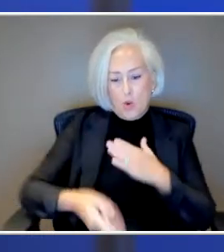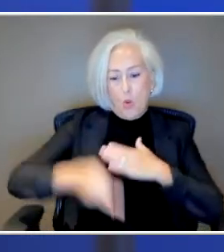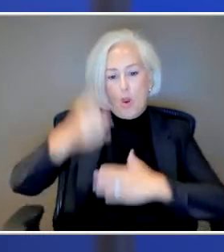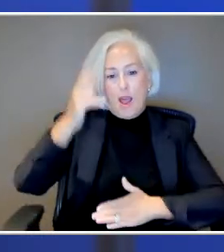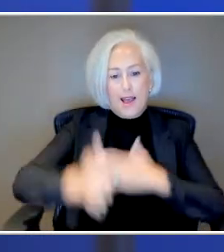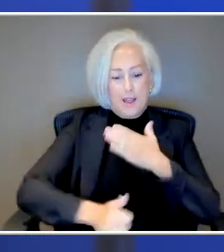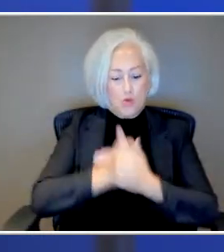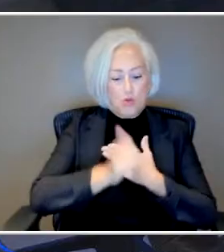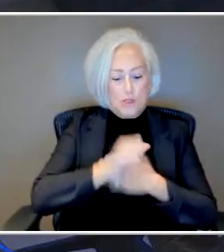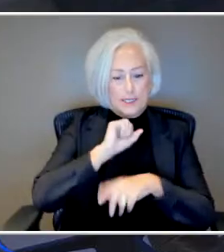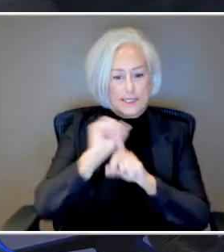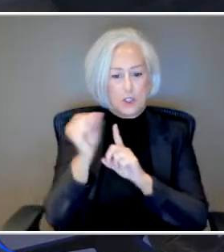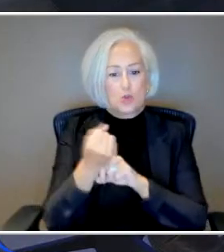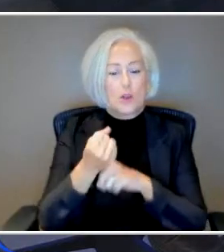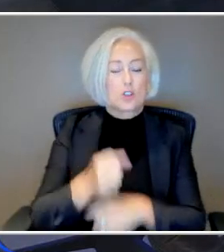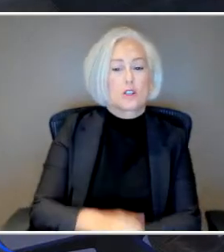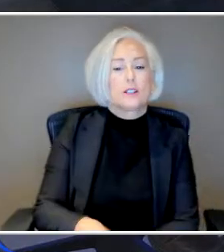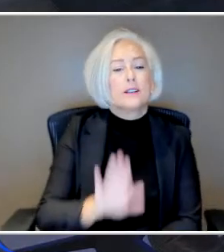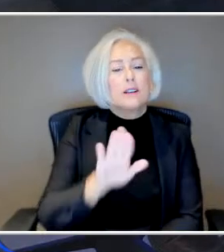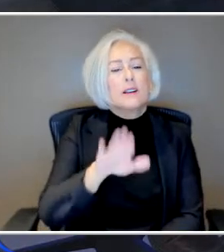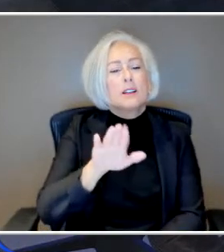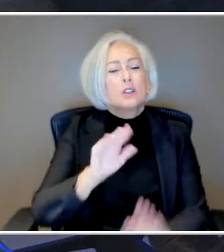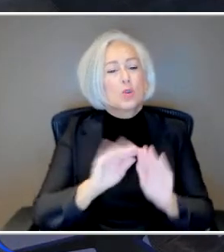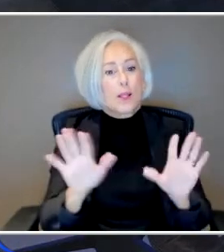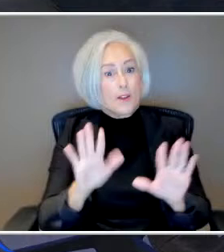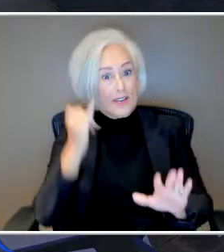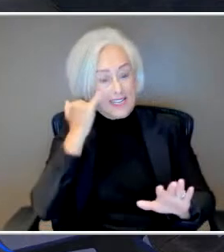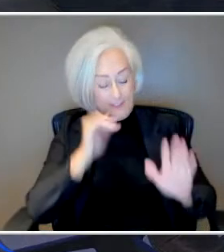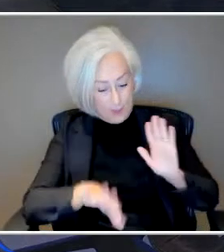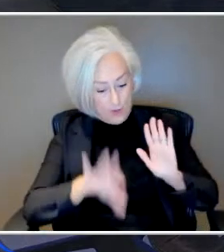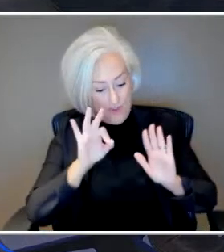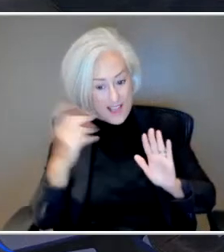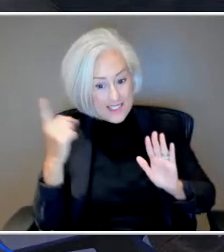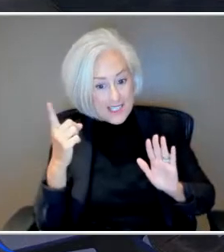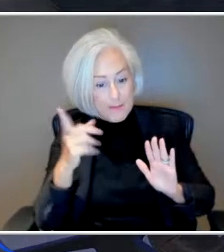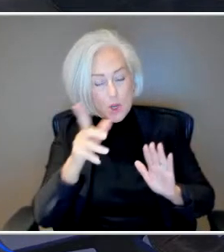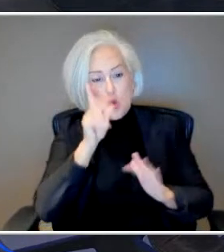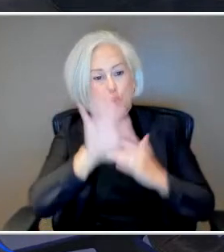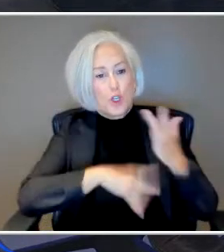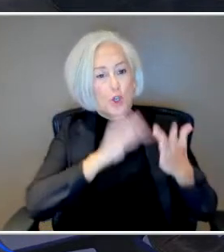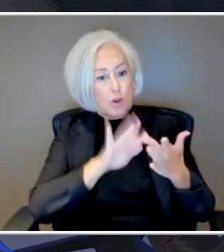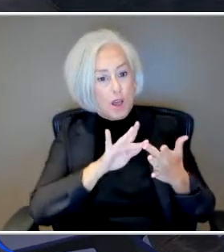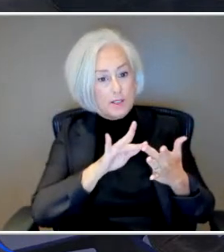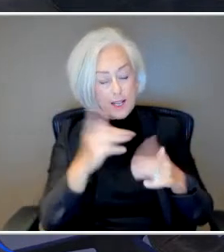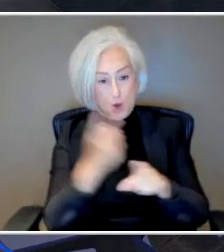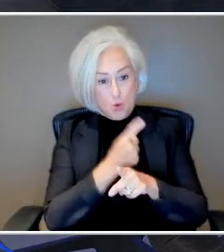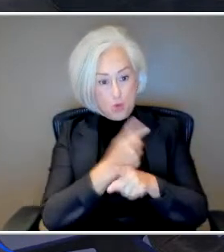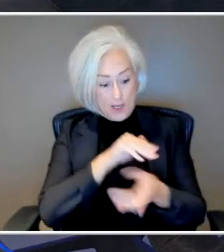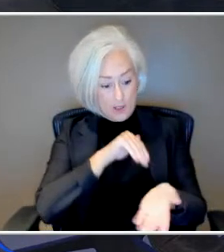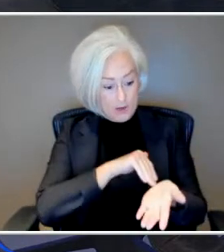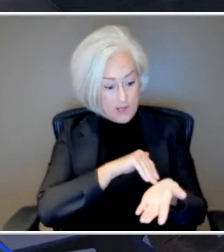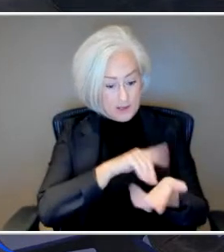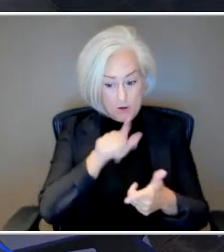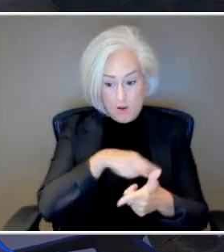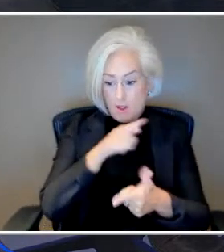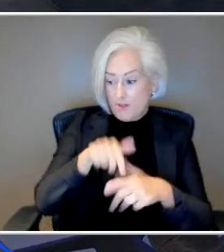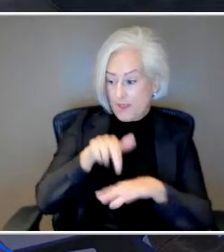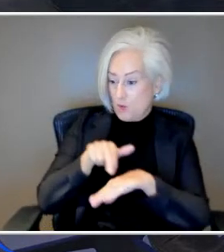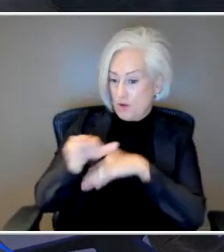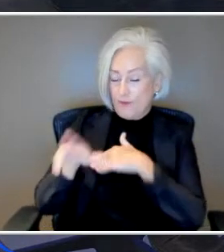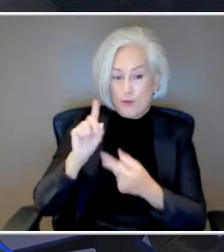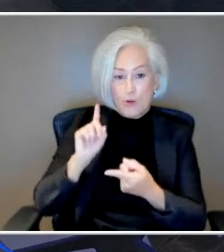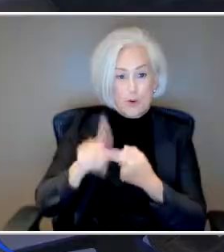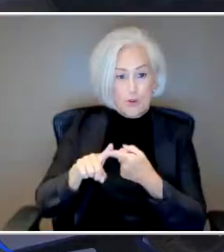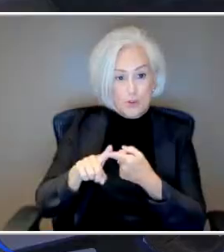situation. And just clarify, if you find a lump, you go to who? Just go to your regular doctor and then have them refer you to decide, or